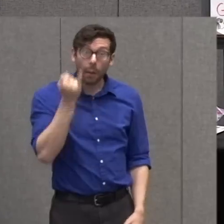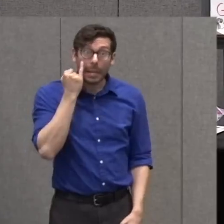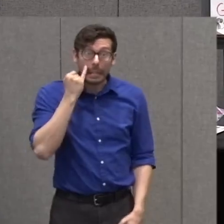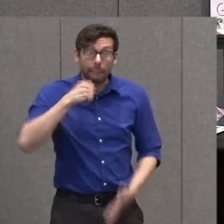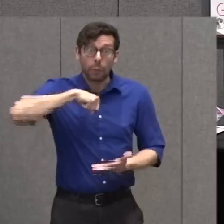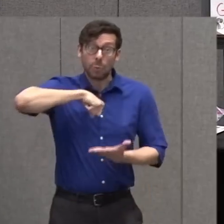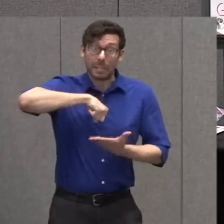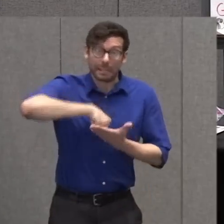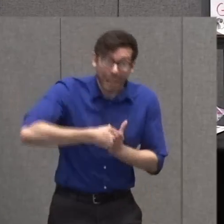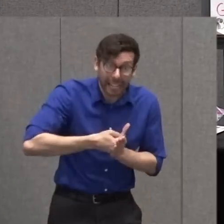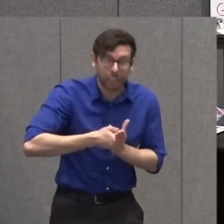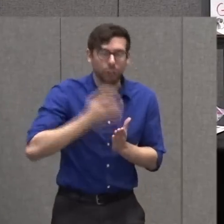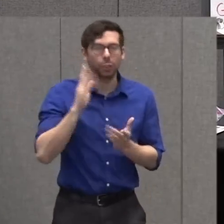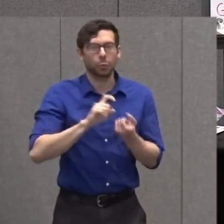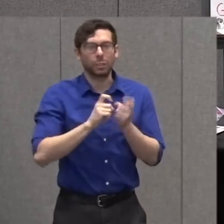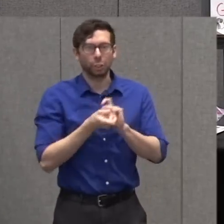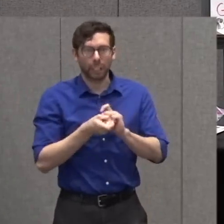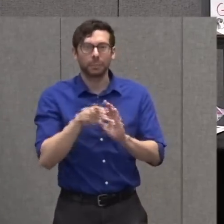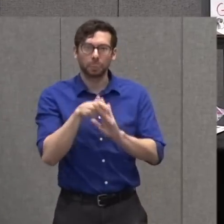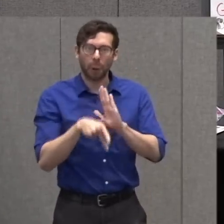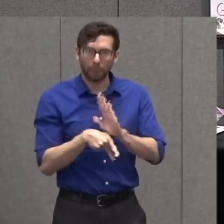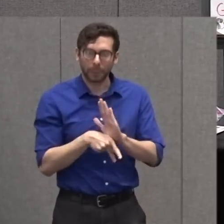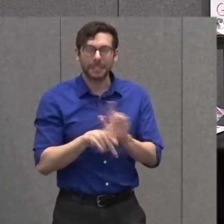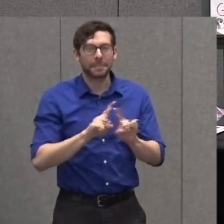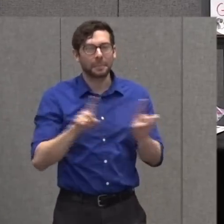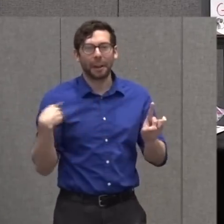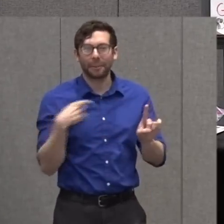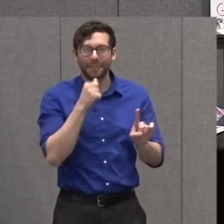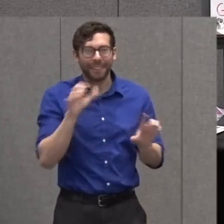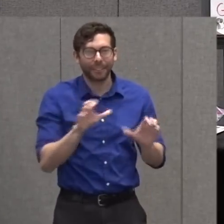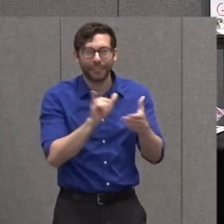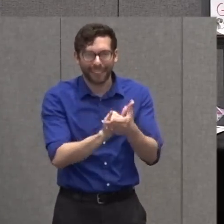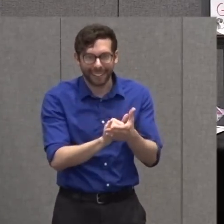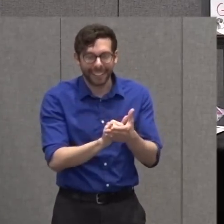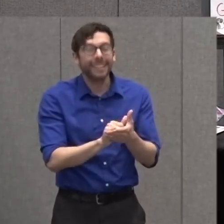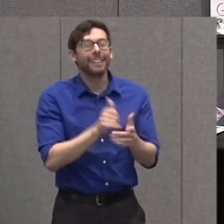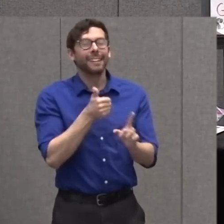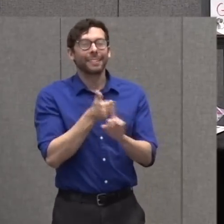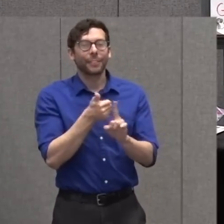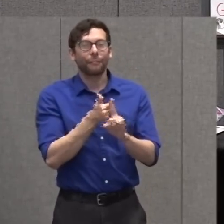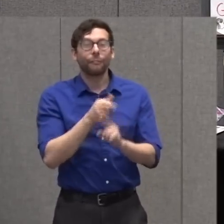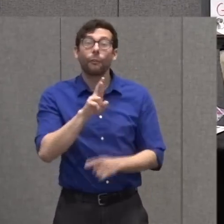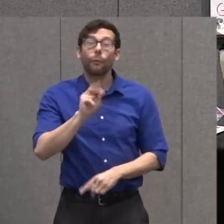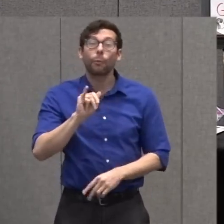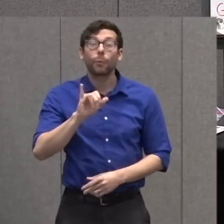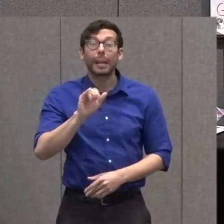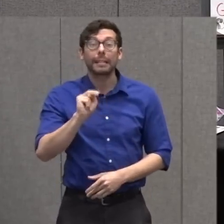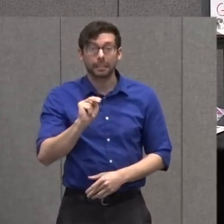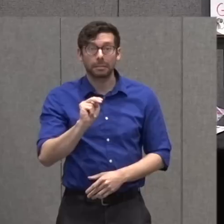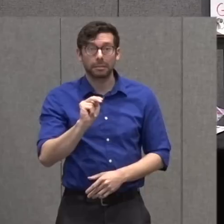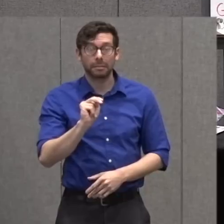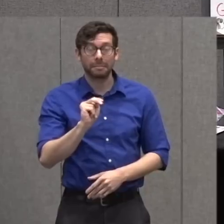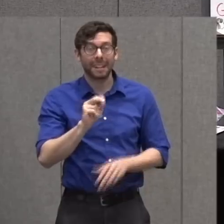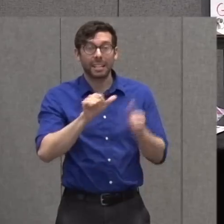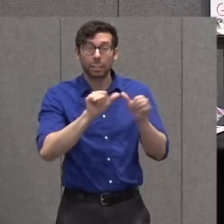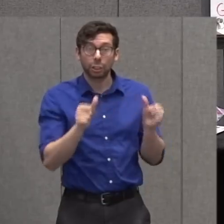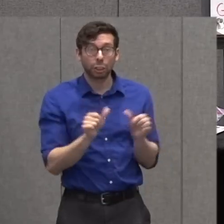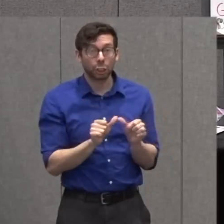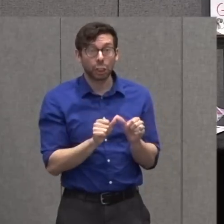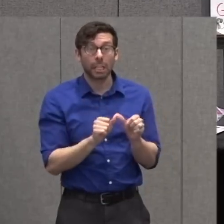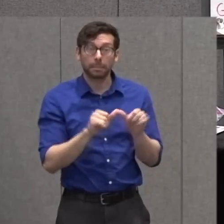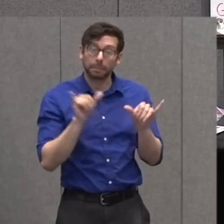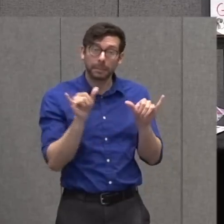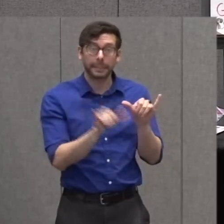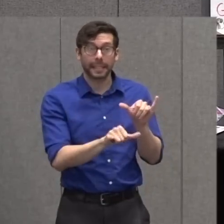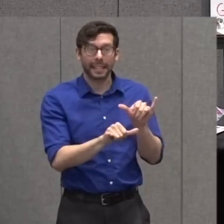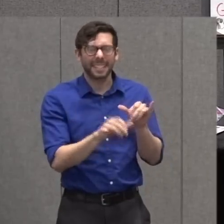altogether, but we're not Yeah. going to do that, Miss Mays. Okay. It is a raisin. It holds its shape. It may be squishy, kind of like my dice. Remember my dice